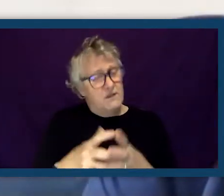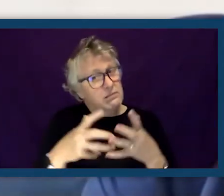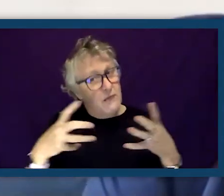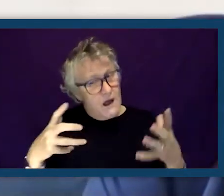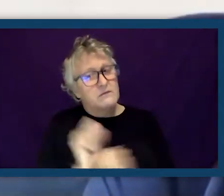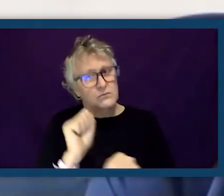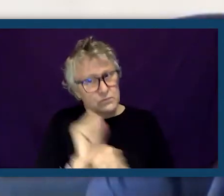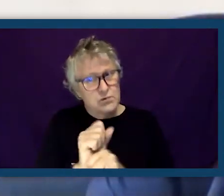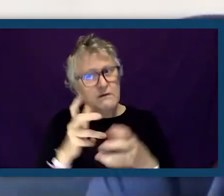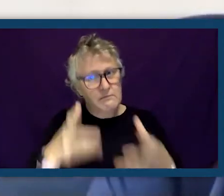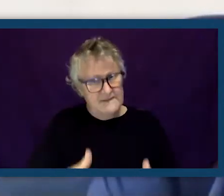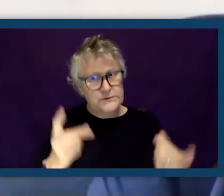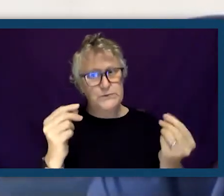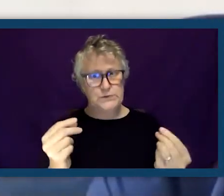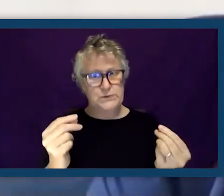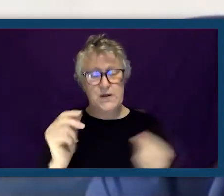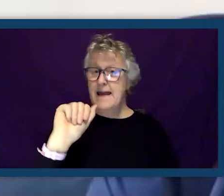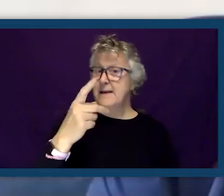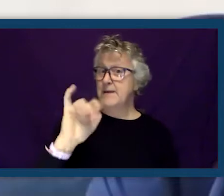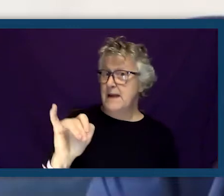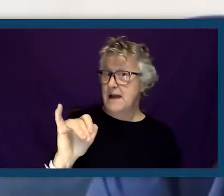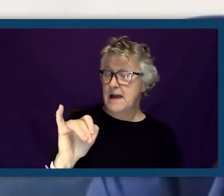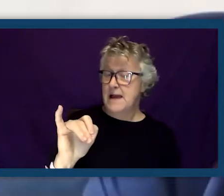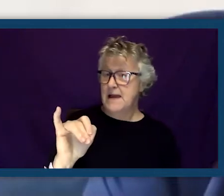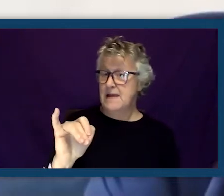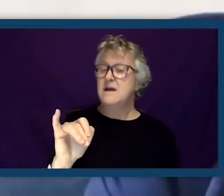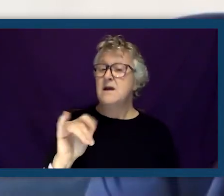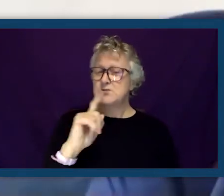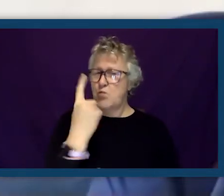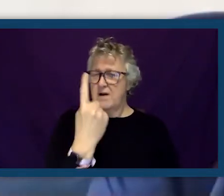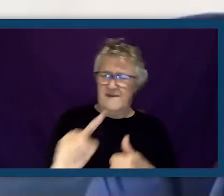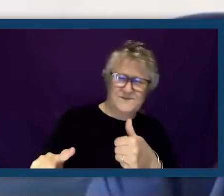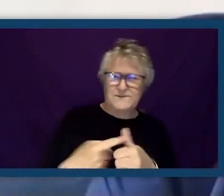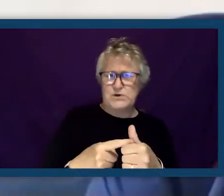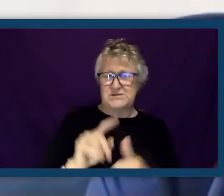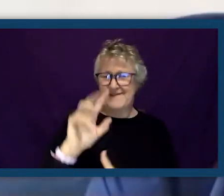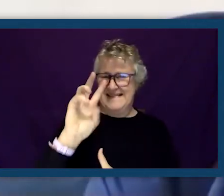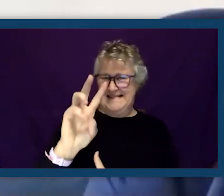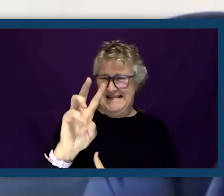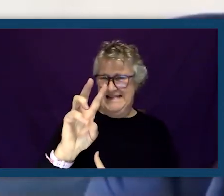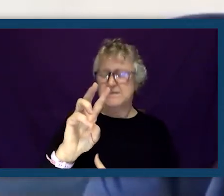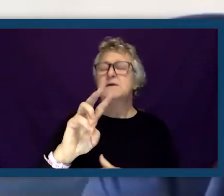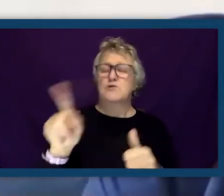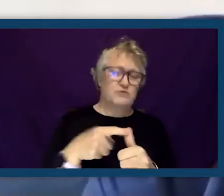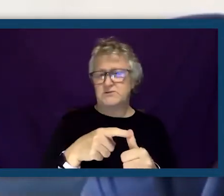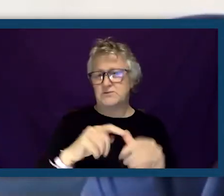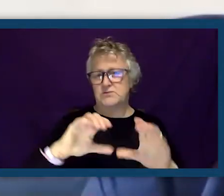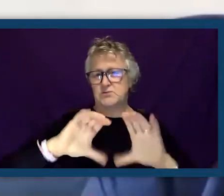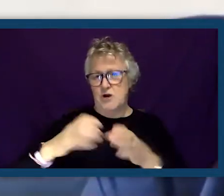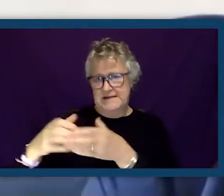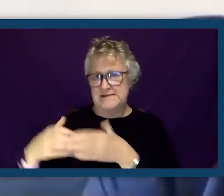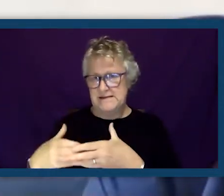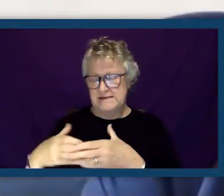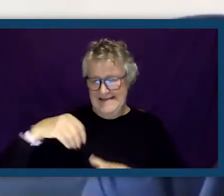party. The API caucus was one of the original 6 caucuses meant to do exactly what this event is about, organizing within the